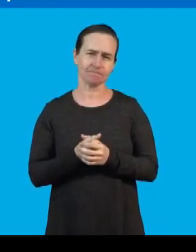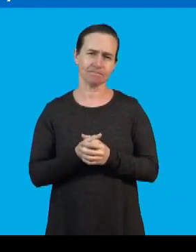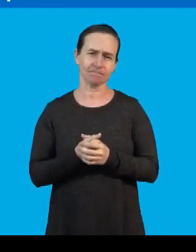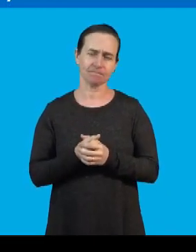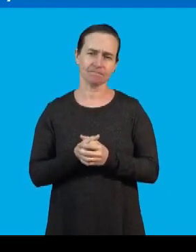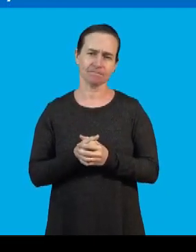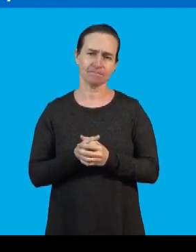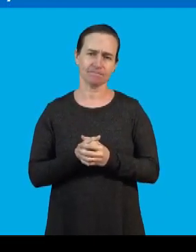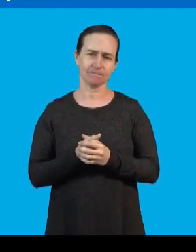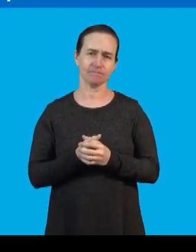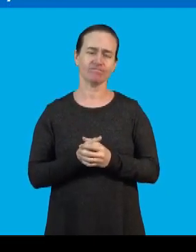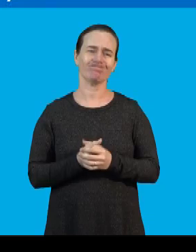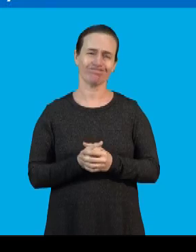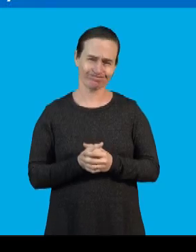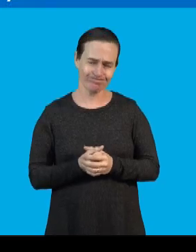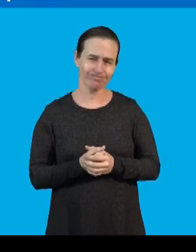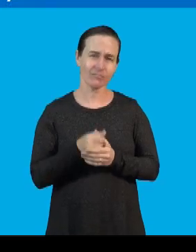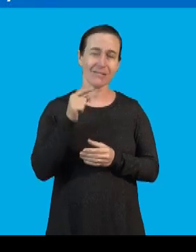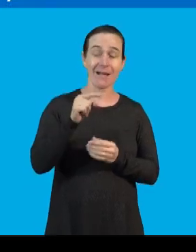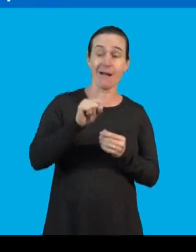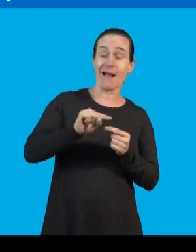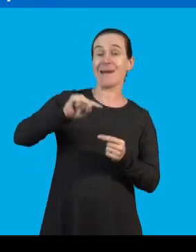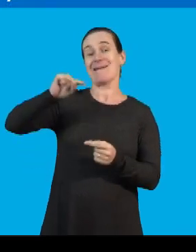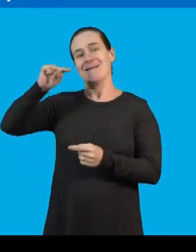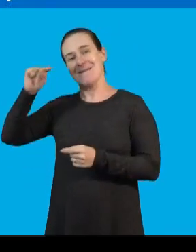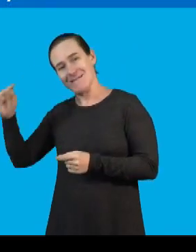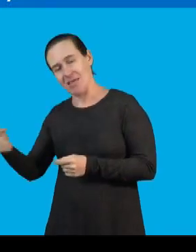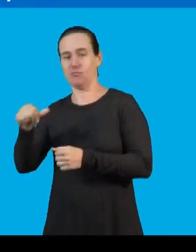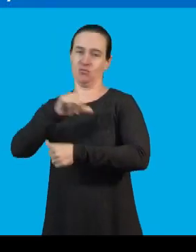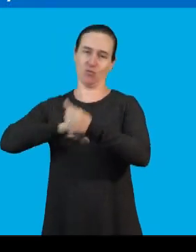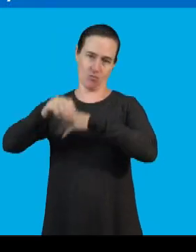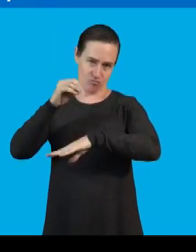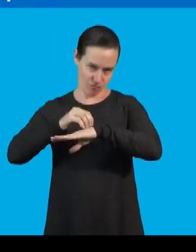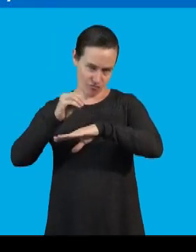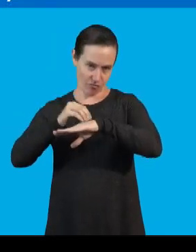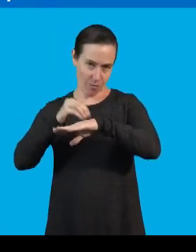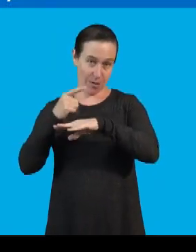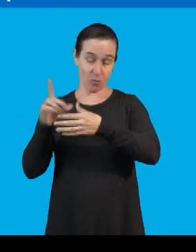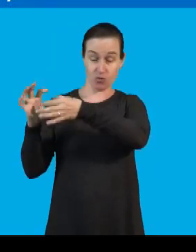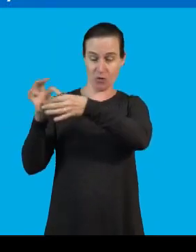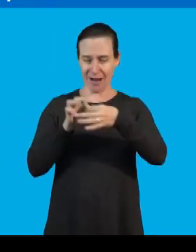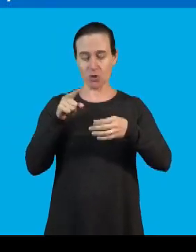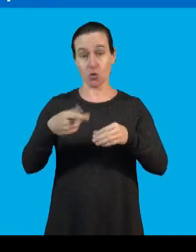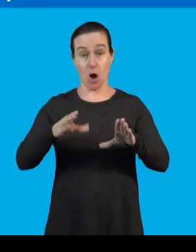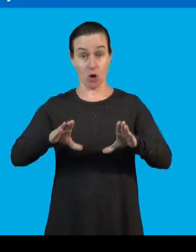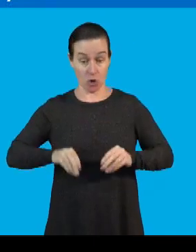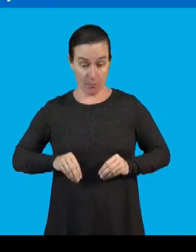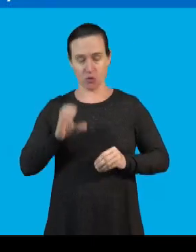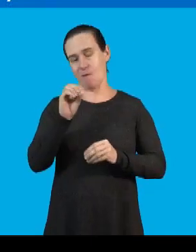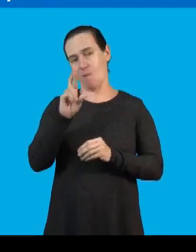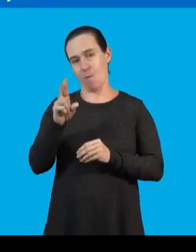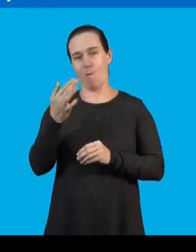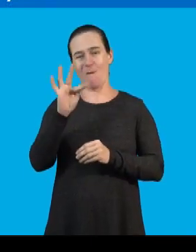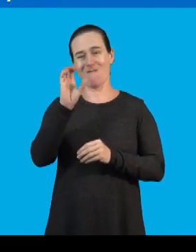what are they looking for? What references do we have to find in the text? So they're looking for another